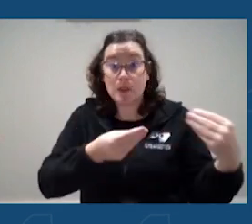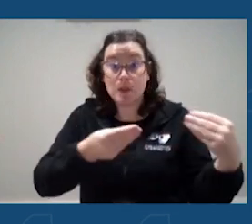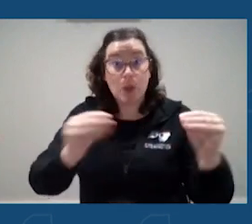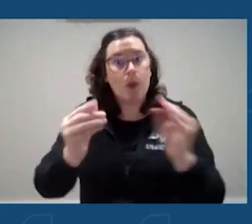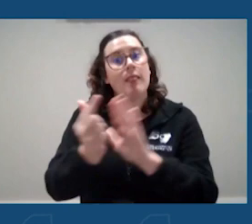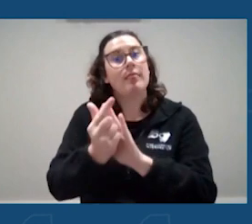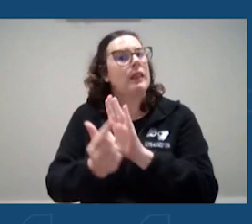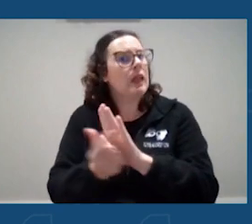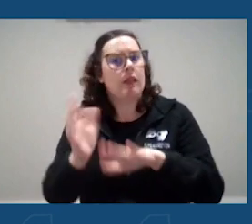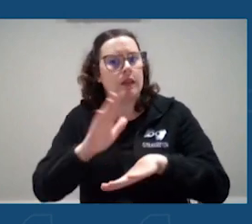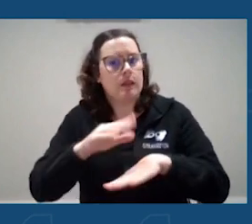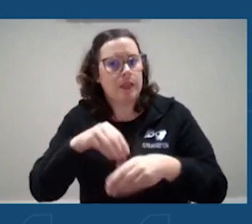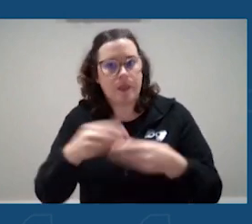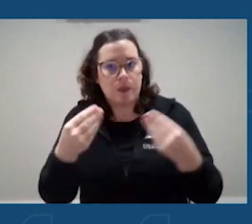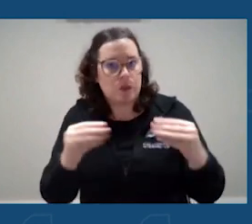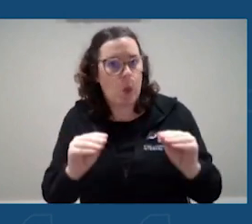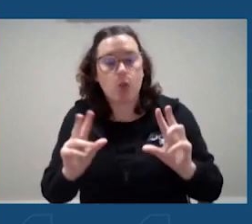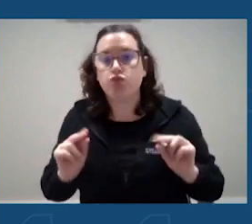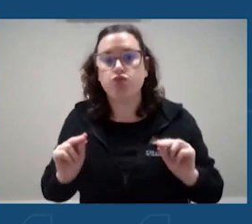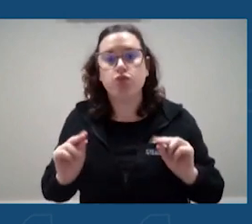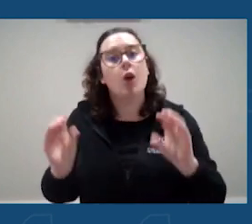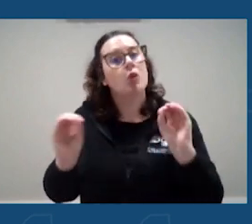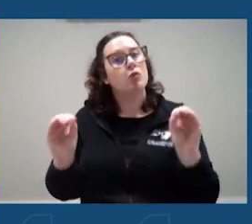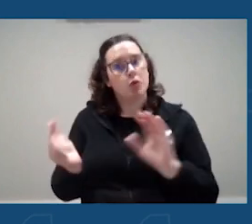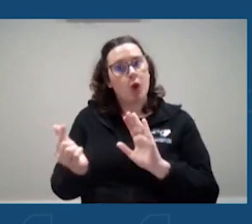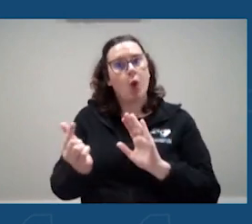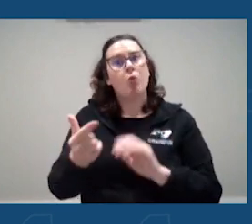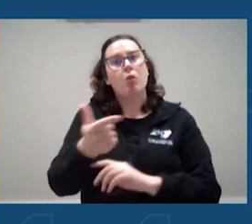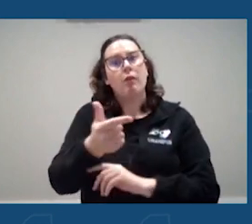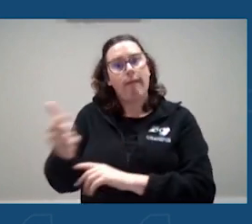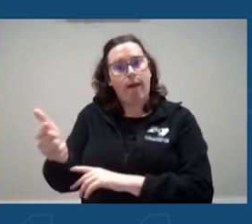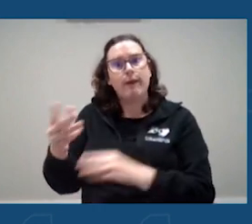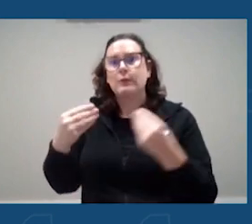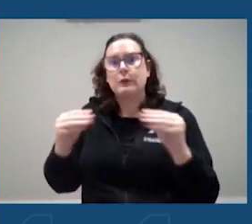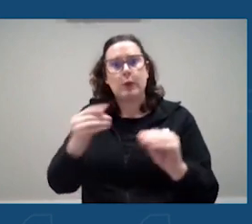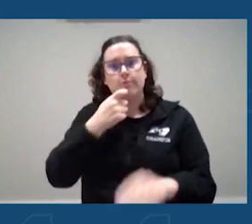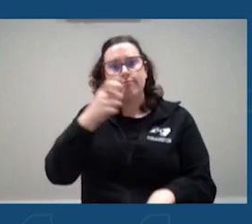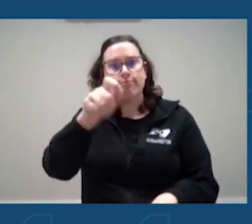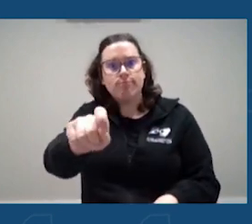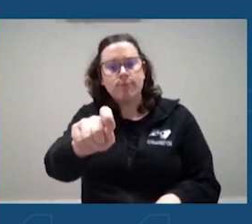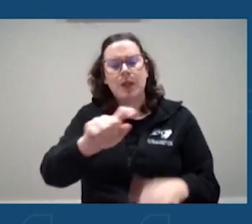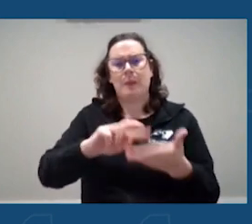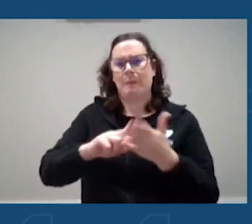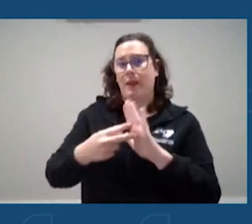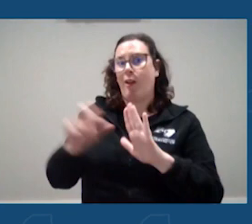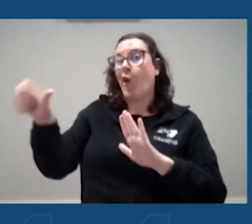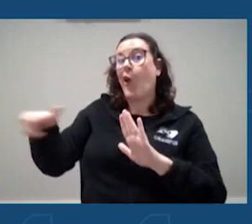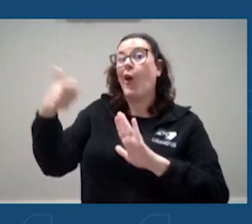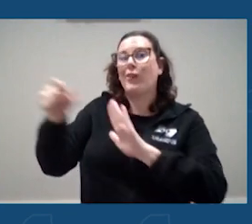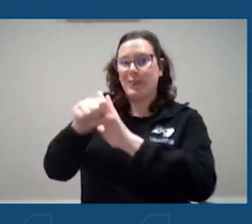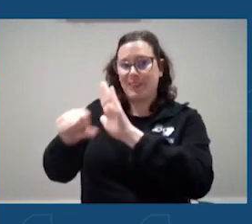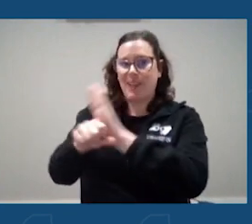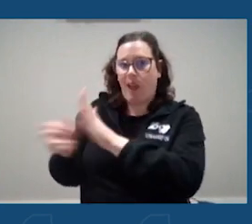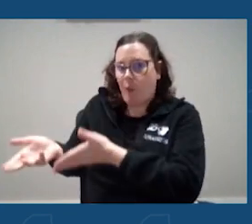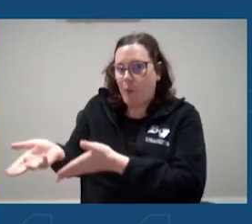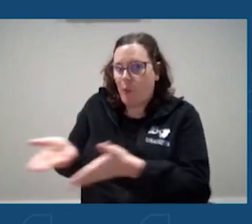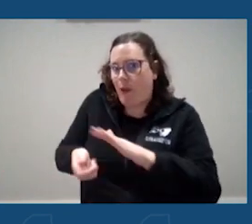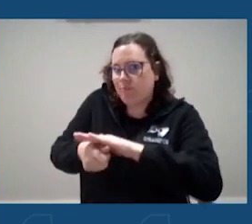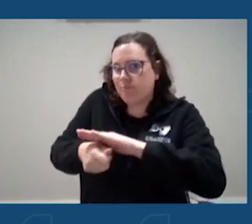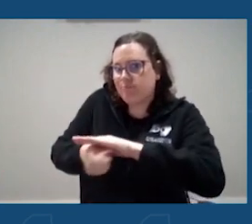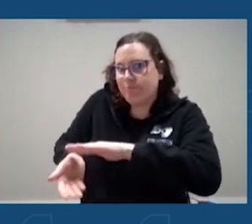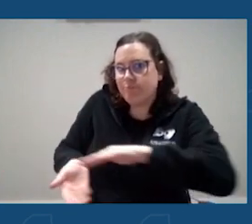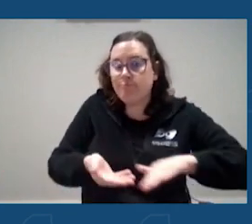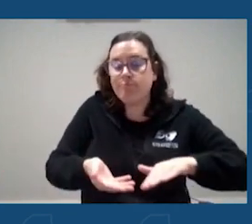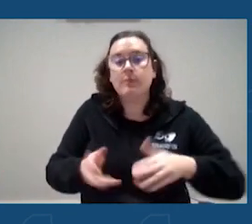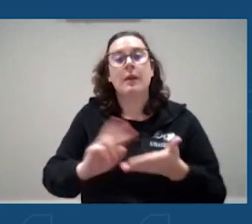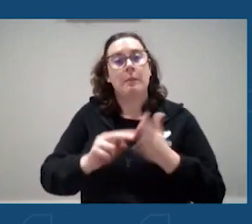there's no gun stores here. They're coming in from other states. So we have to have the intelligence gathering and not work in silos where